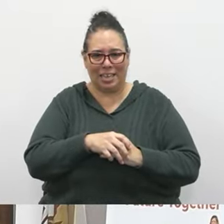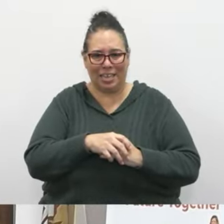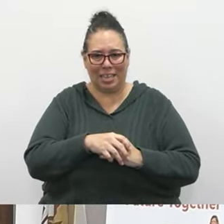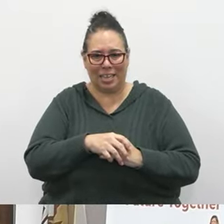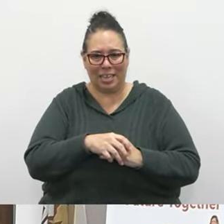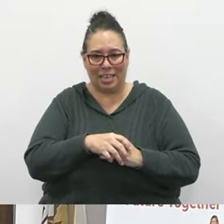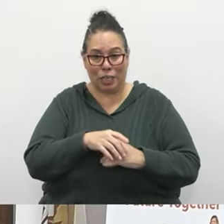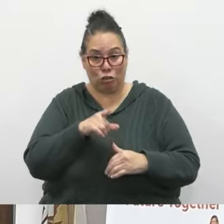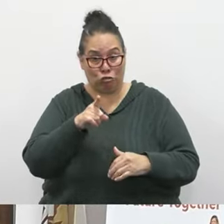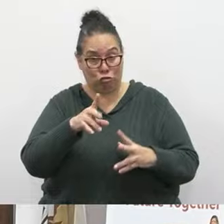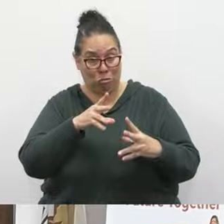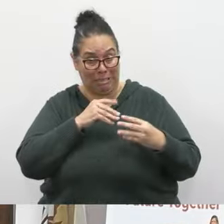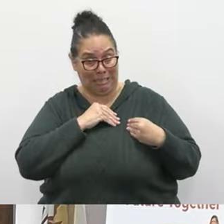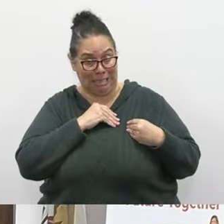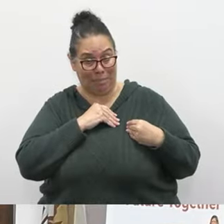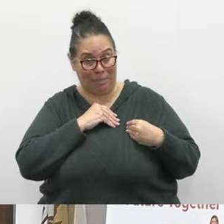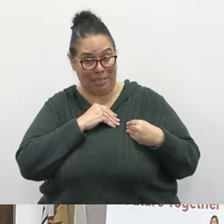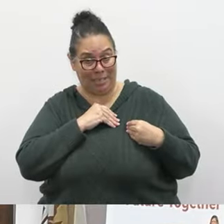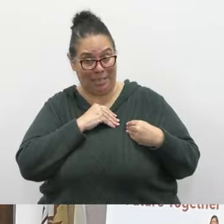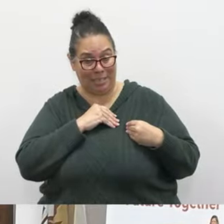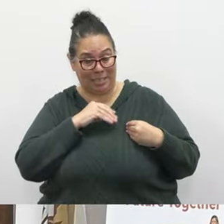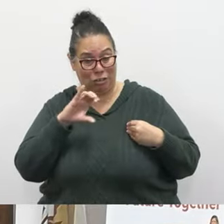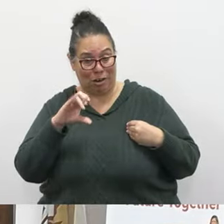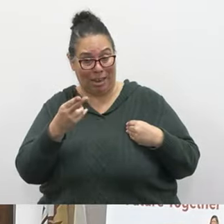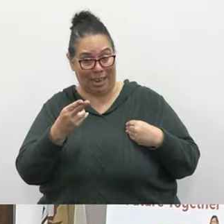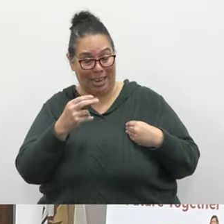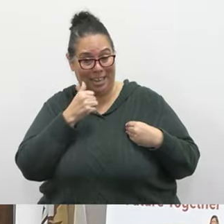Do you accept the nomination, Madam Chair?